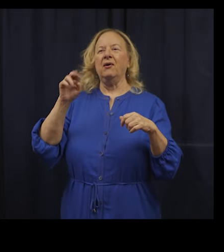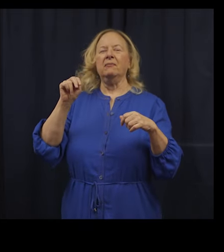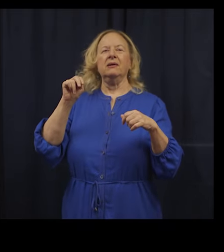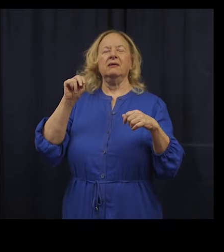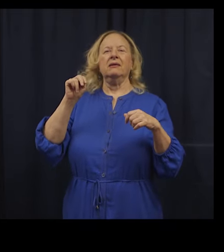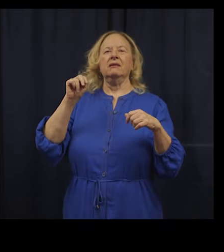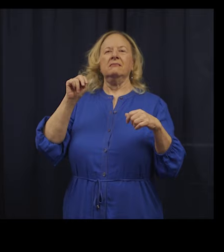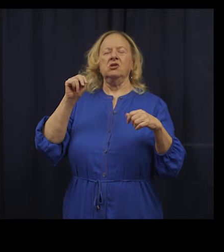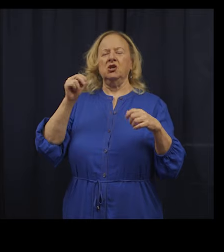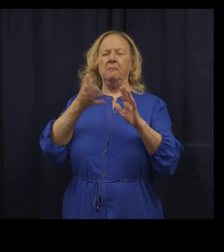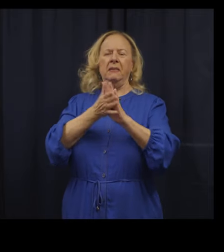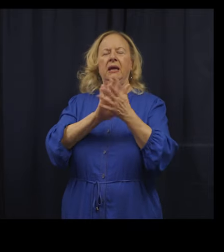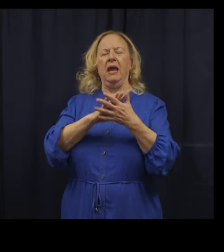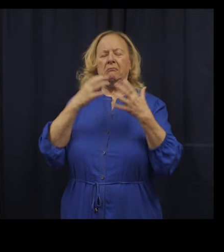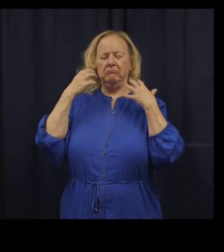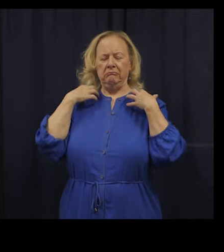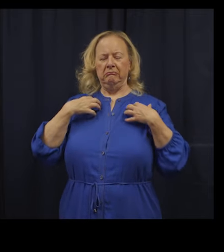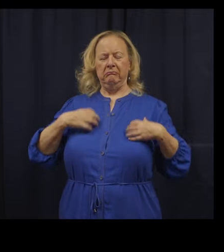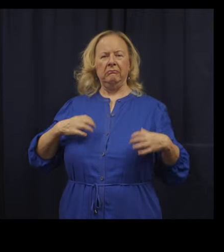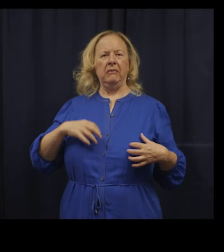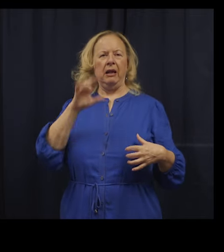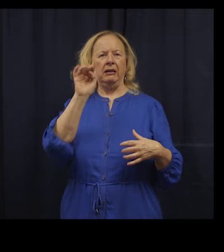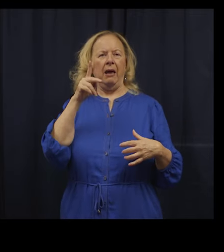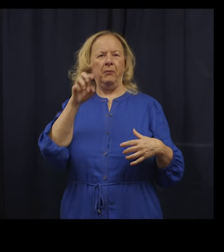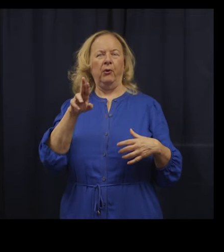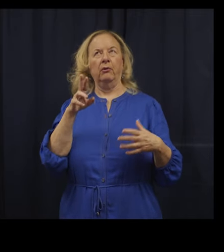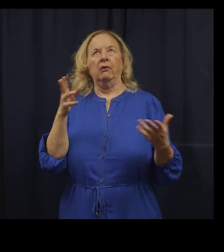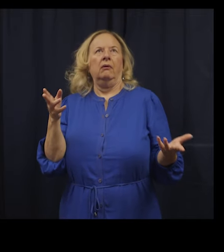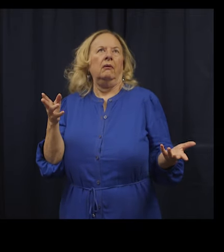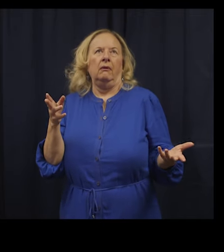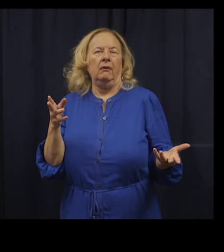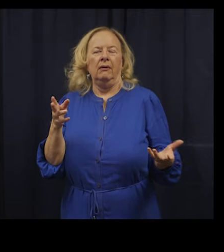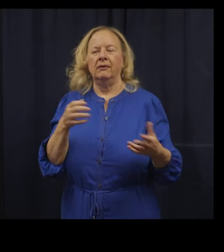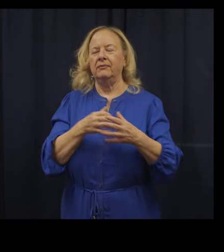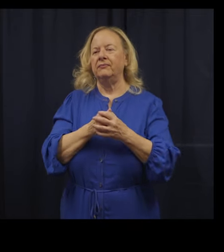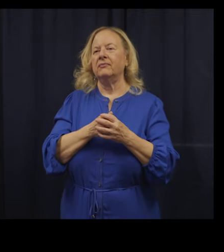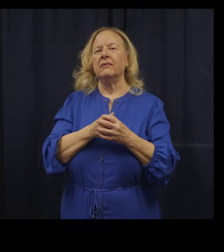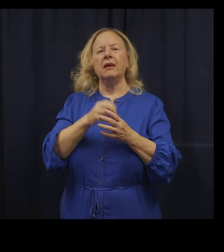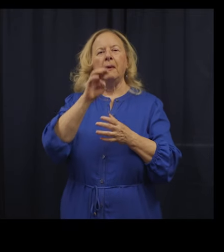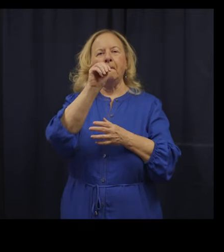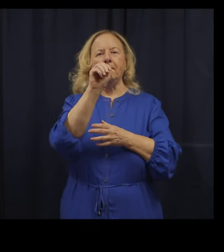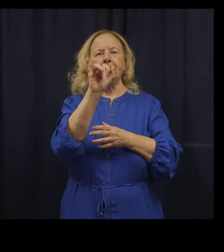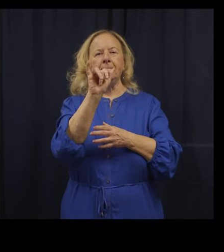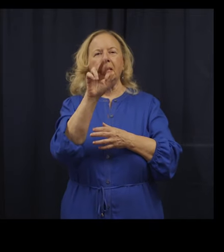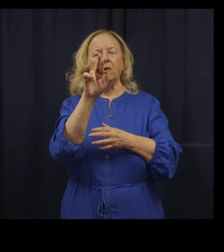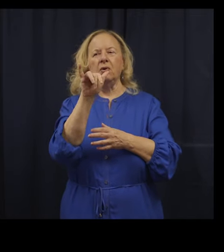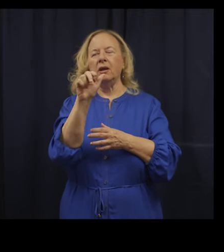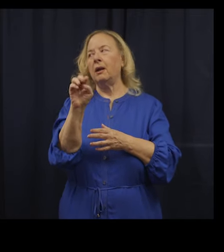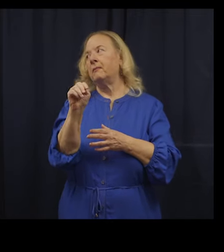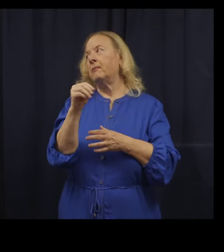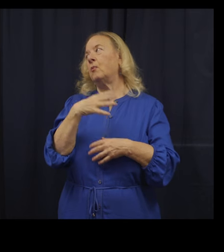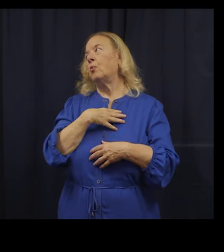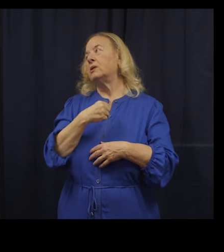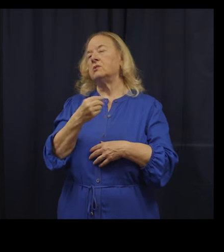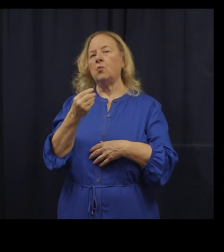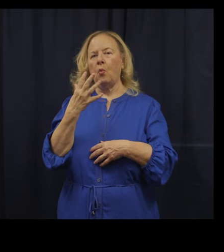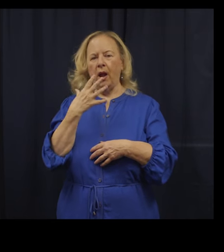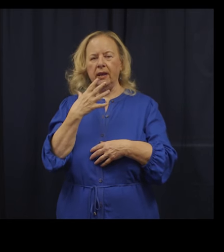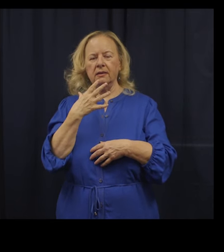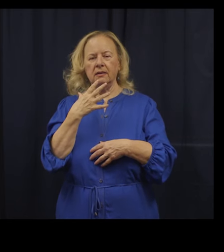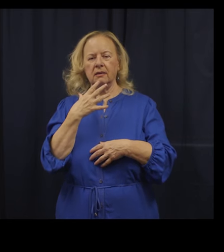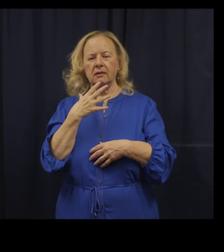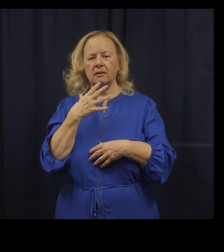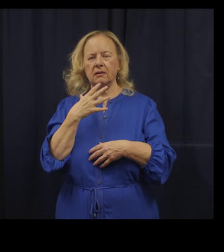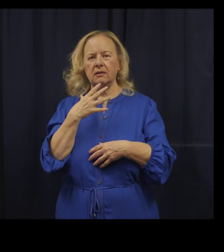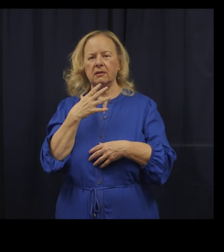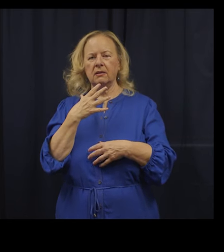leprous. So, here was the problem. Miriam was white, and she